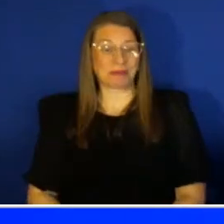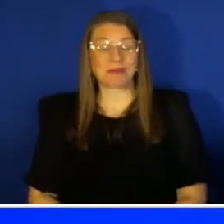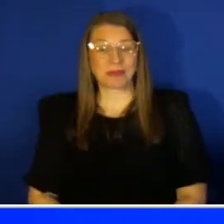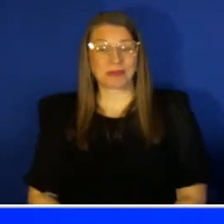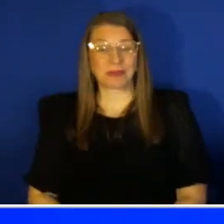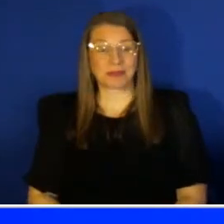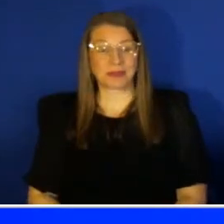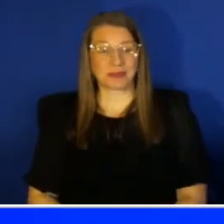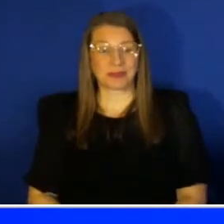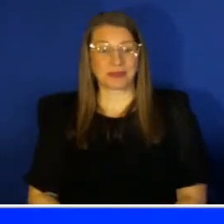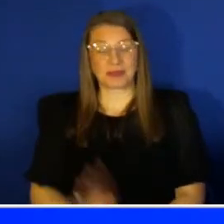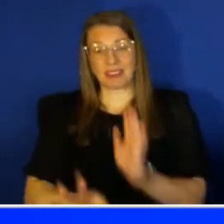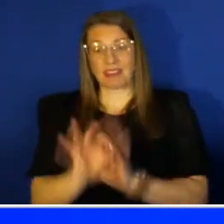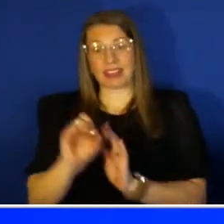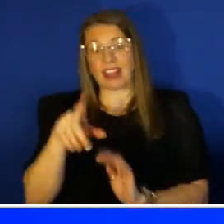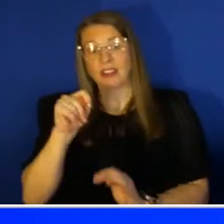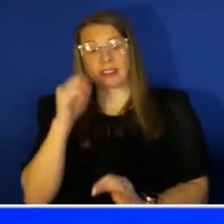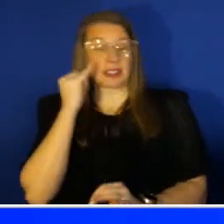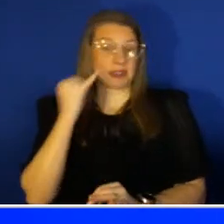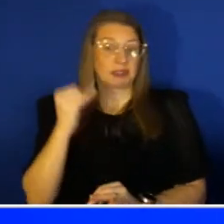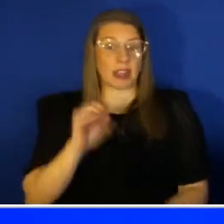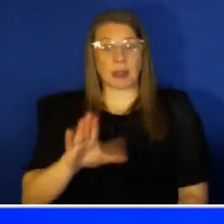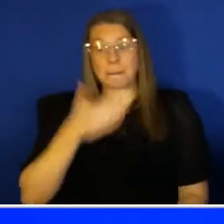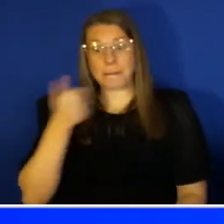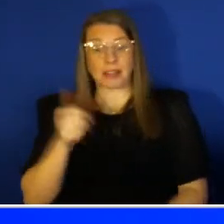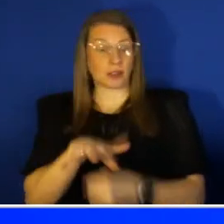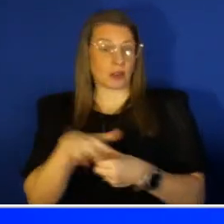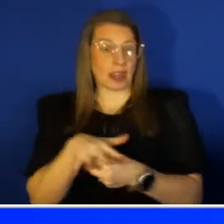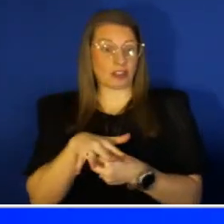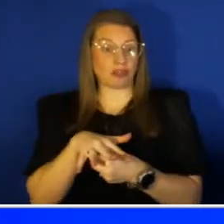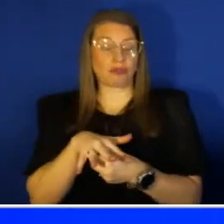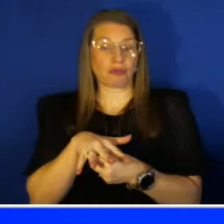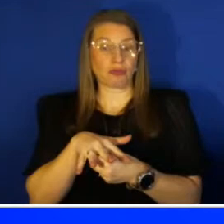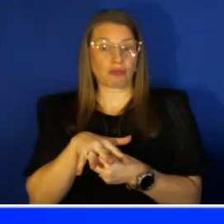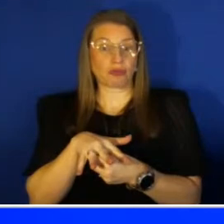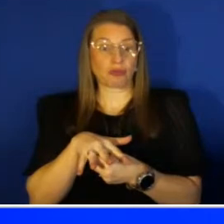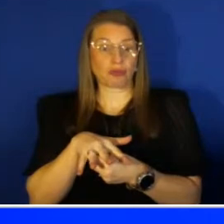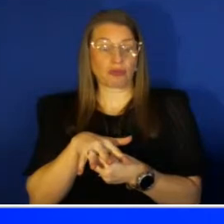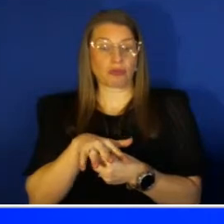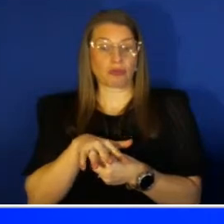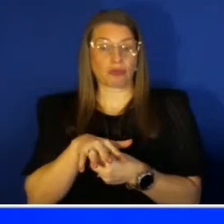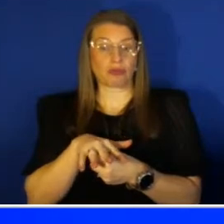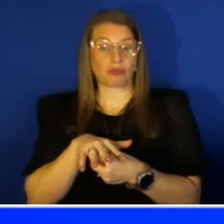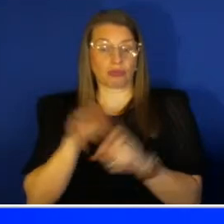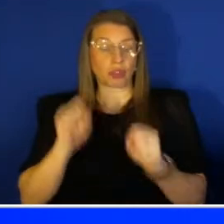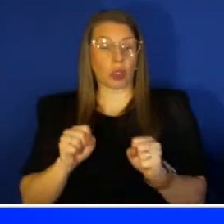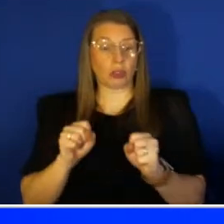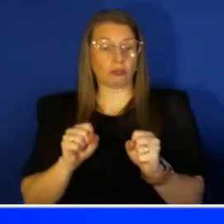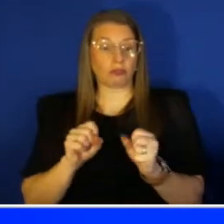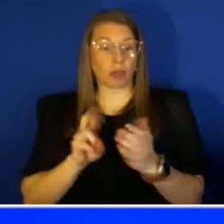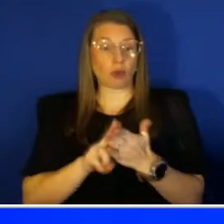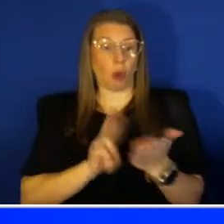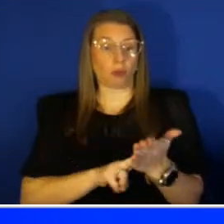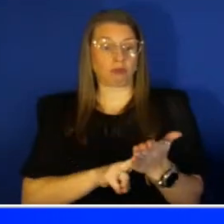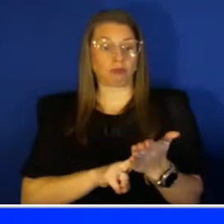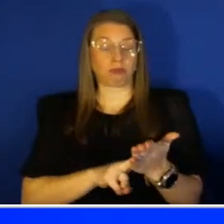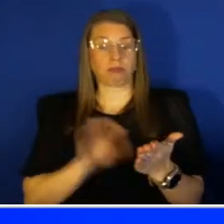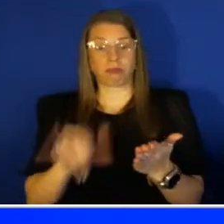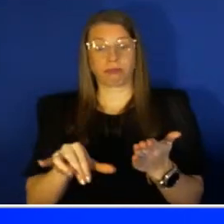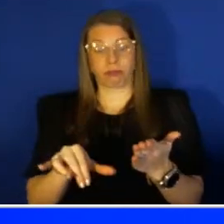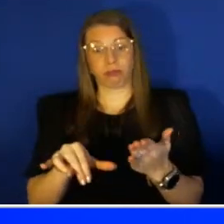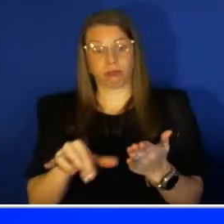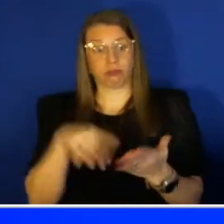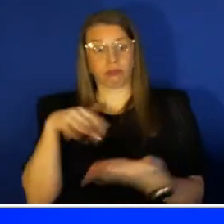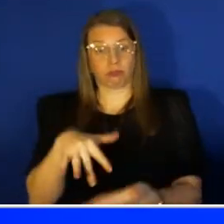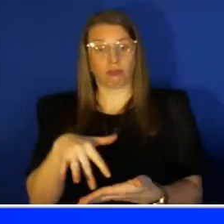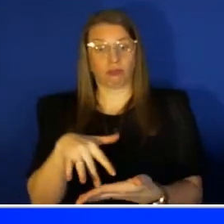out if that is their best location to enroll at that particular location, such as like Hayes or